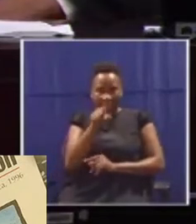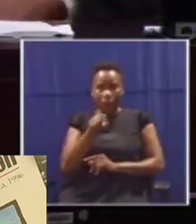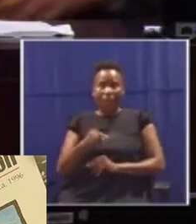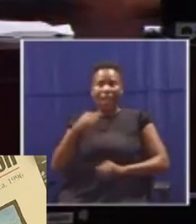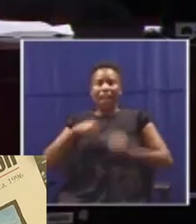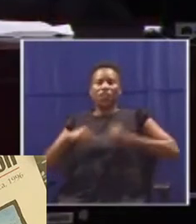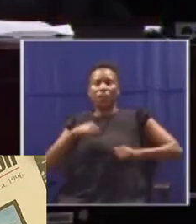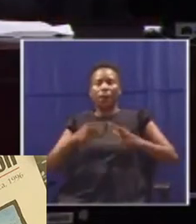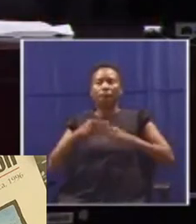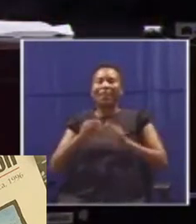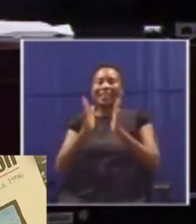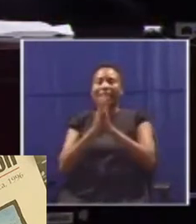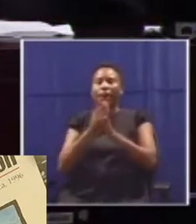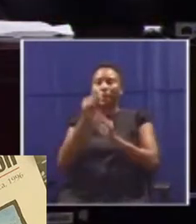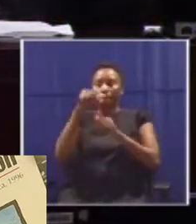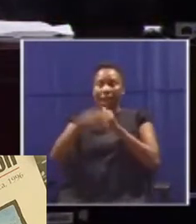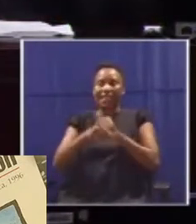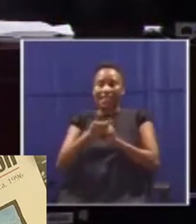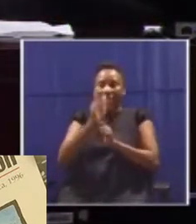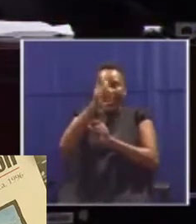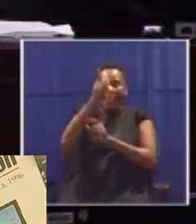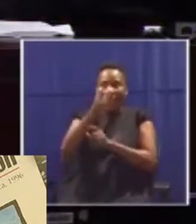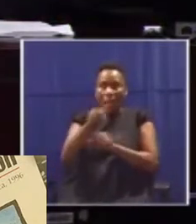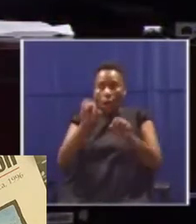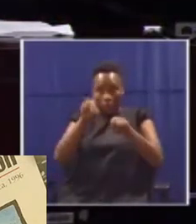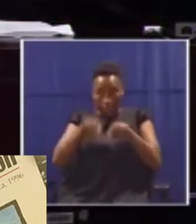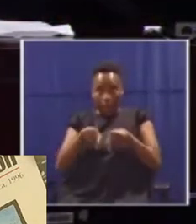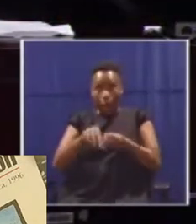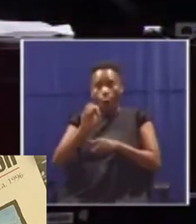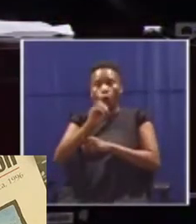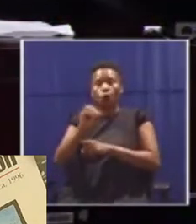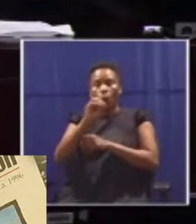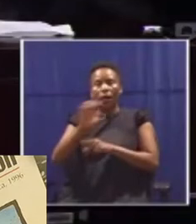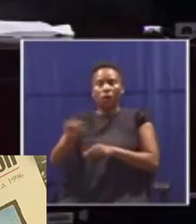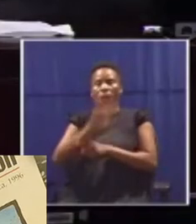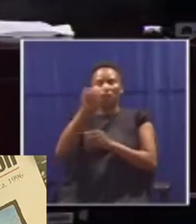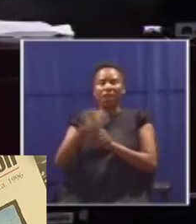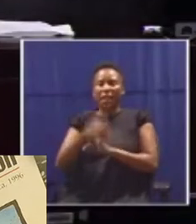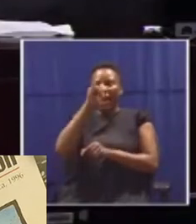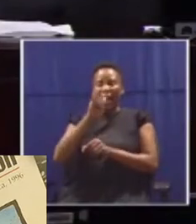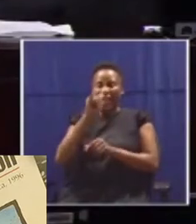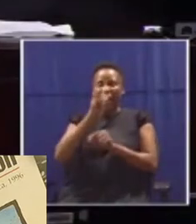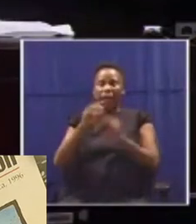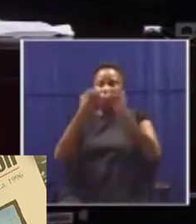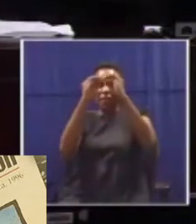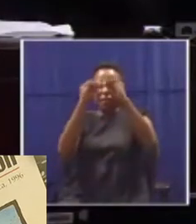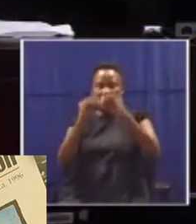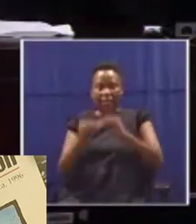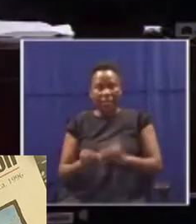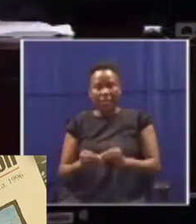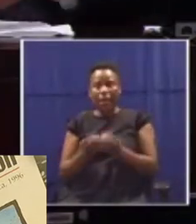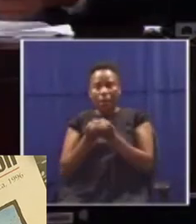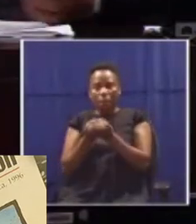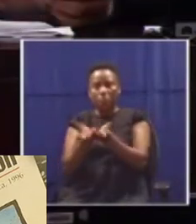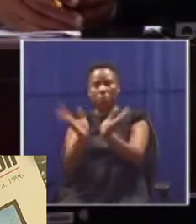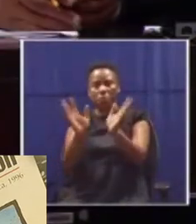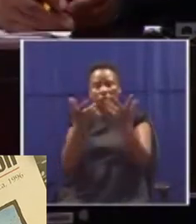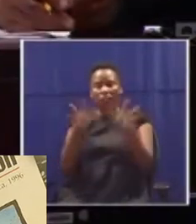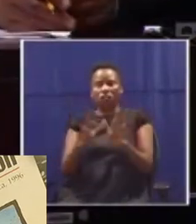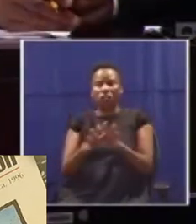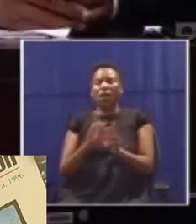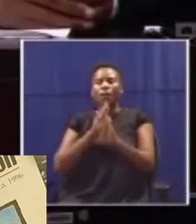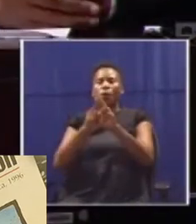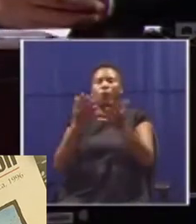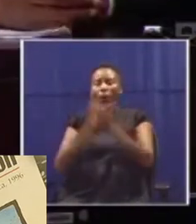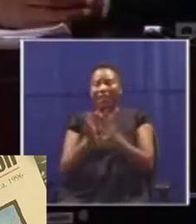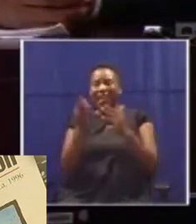months later. In October, the South African crime stats were released, and it reported that in 3 months